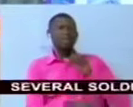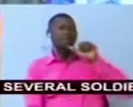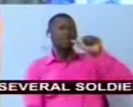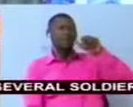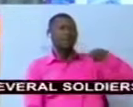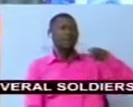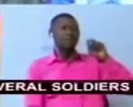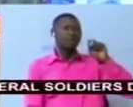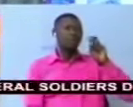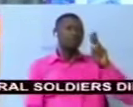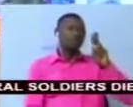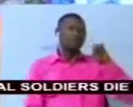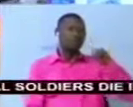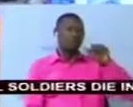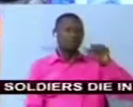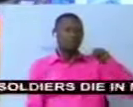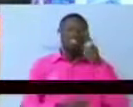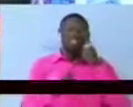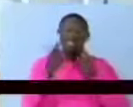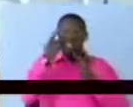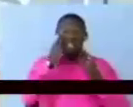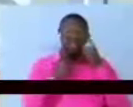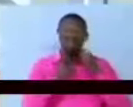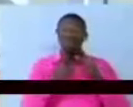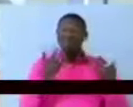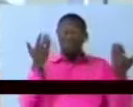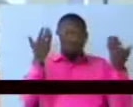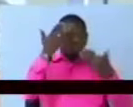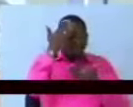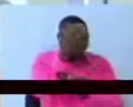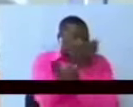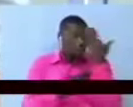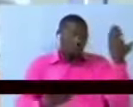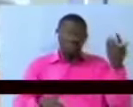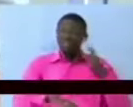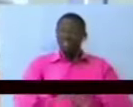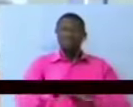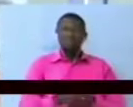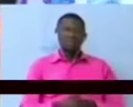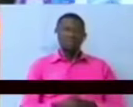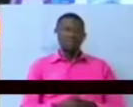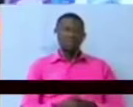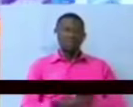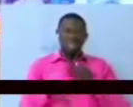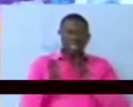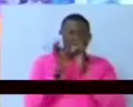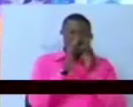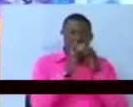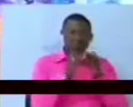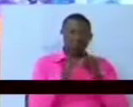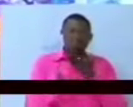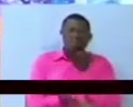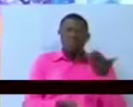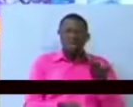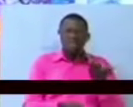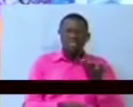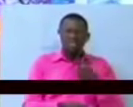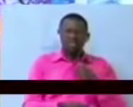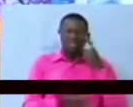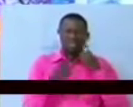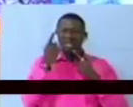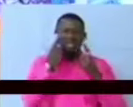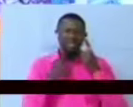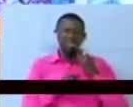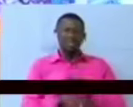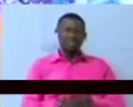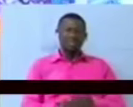Fati. He say why he was crying. Wahna lolu tax mu don joy. Wa because dañ ko door ci kanamam bi. Yes, because he was beaten